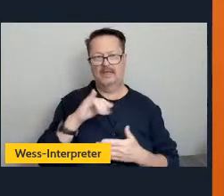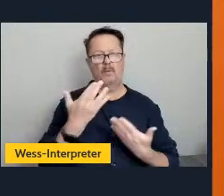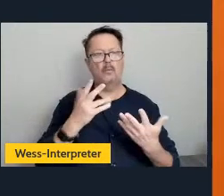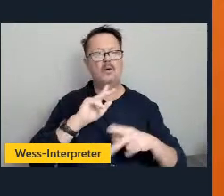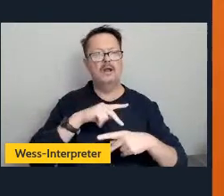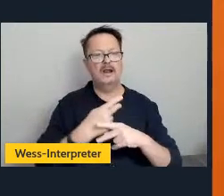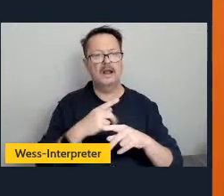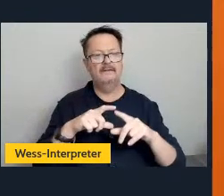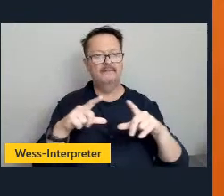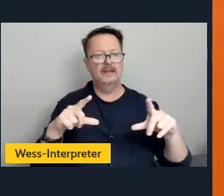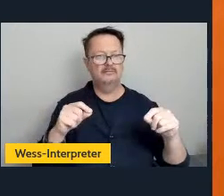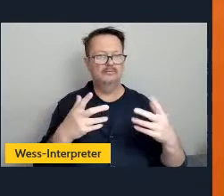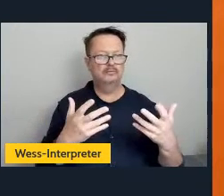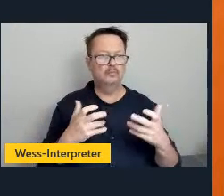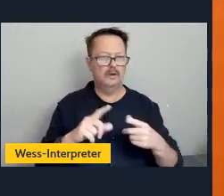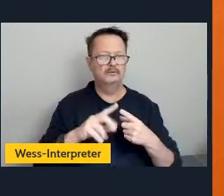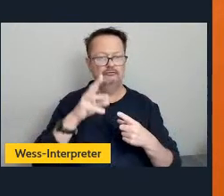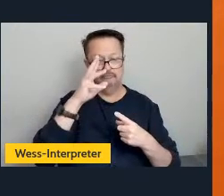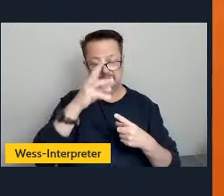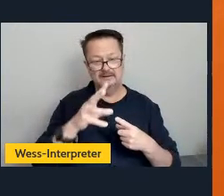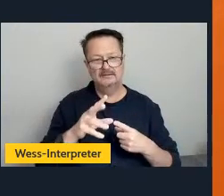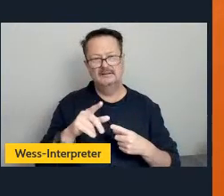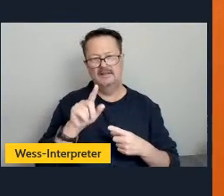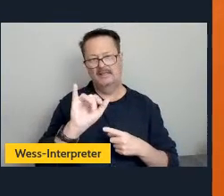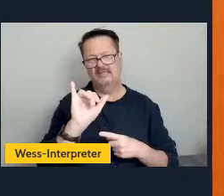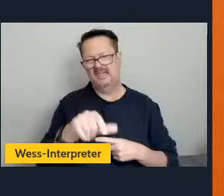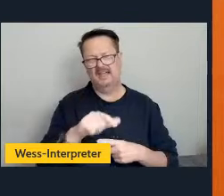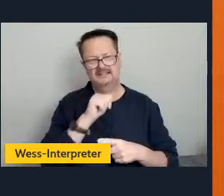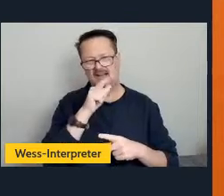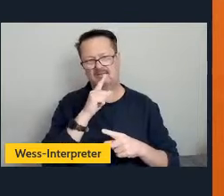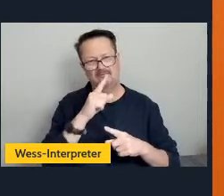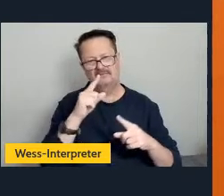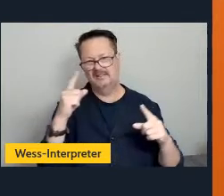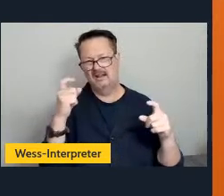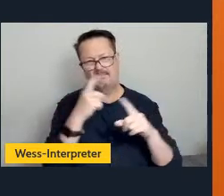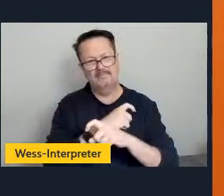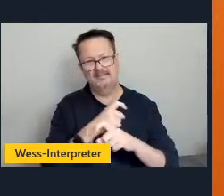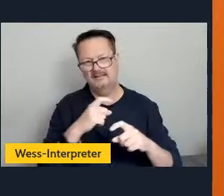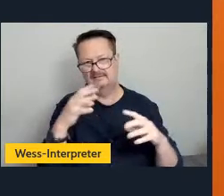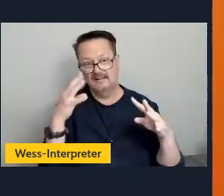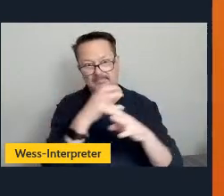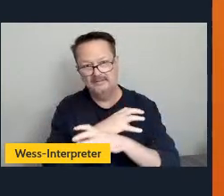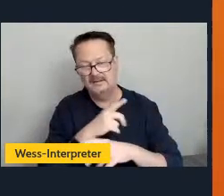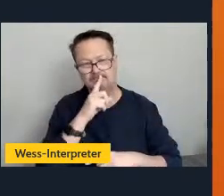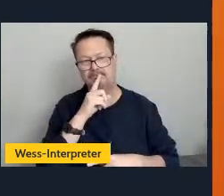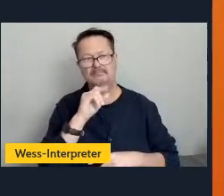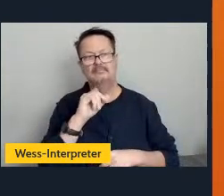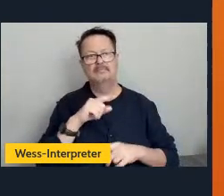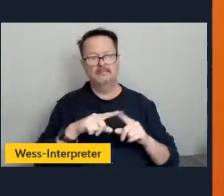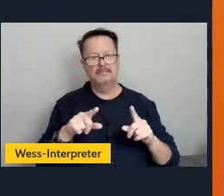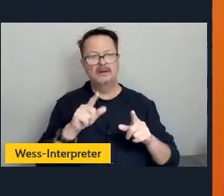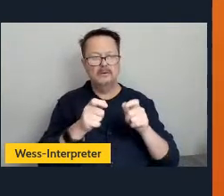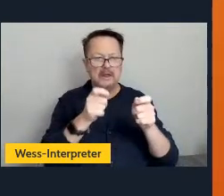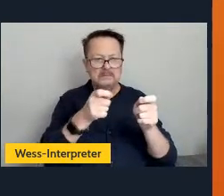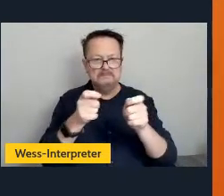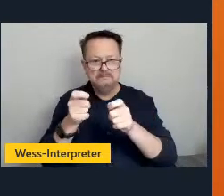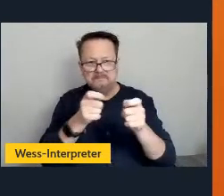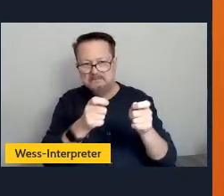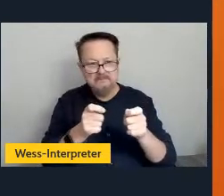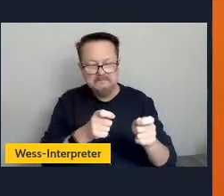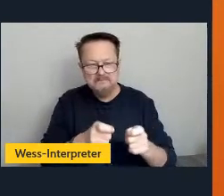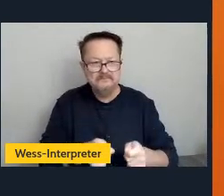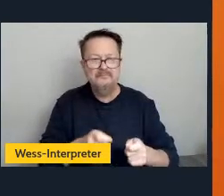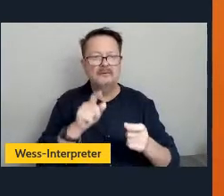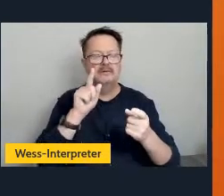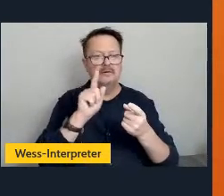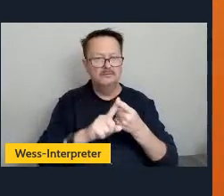be created. Oh yeah, so that's nothing like super complex here. It's just a few properties you can tweak to